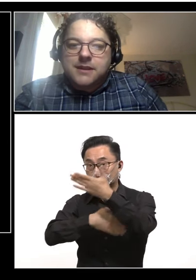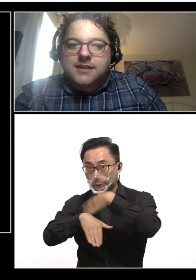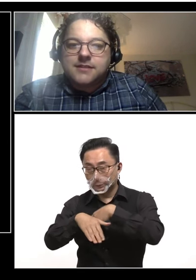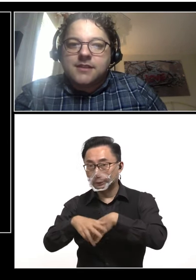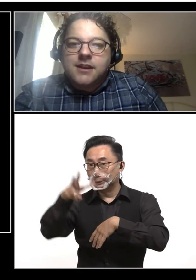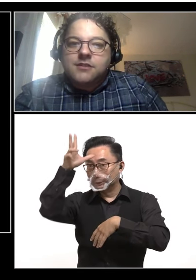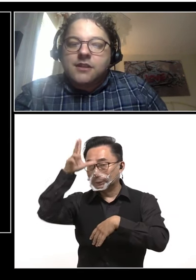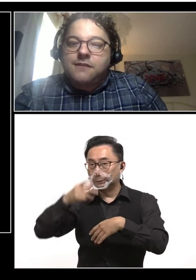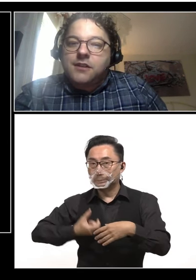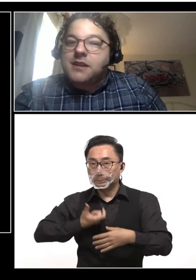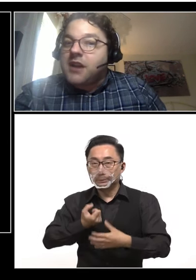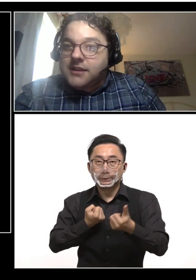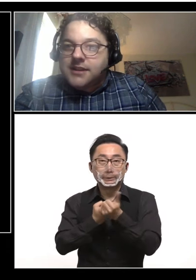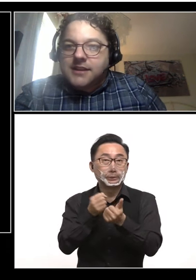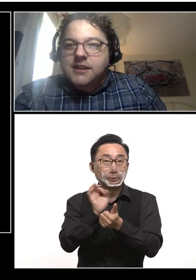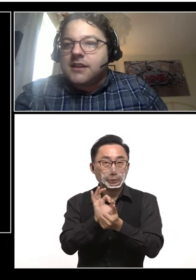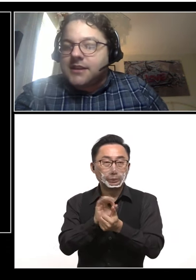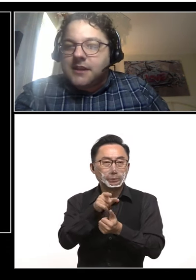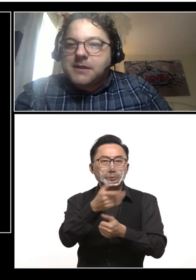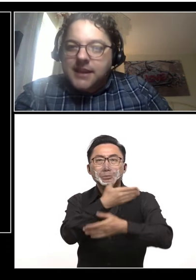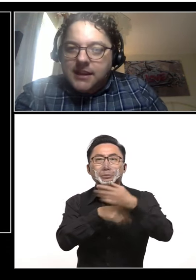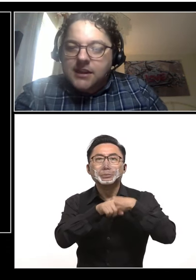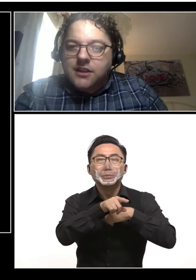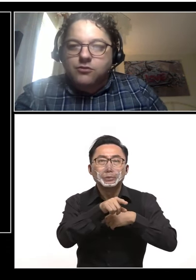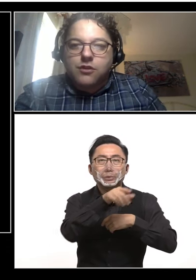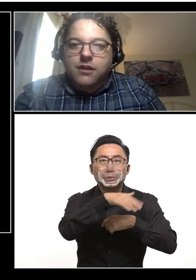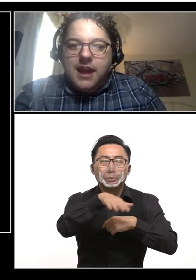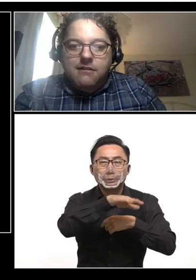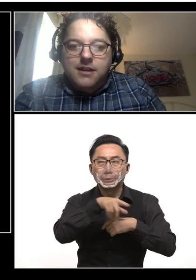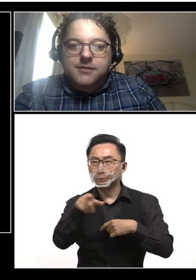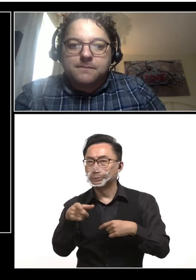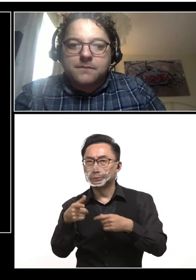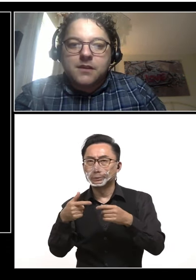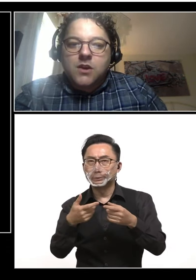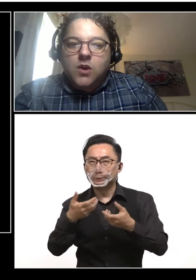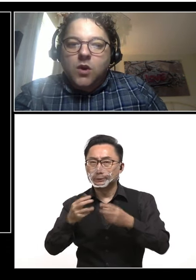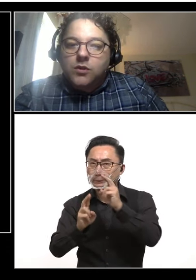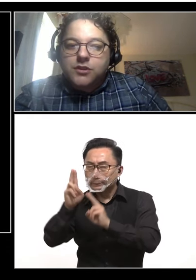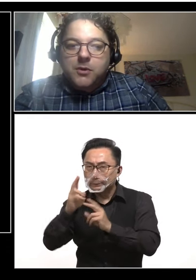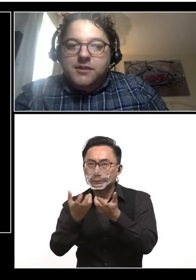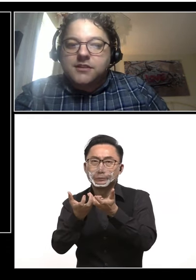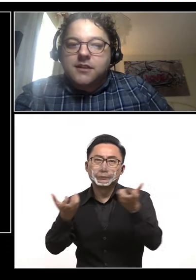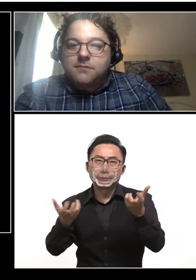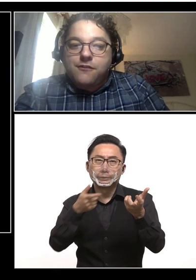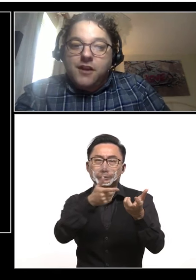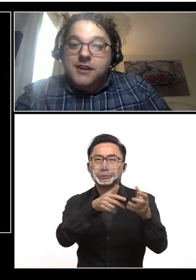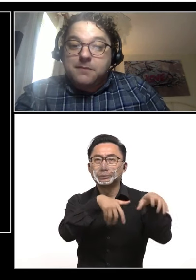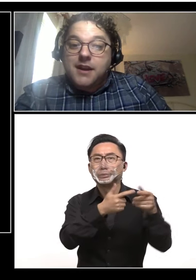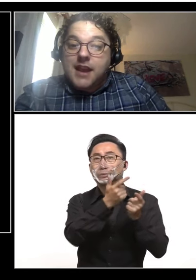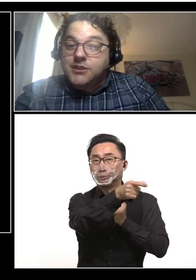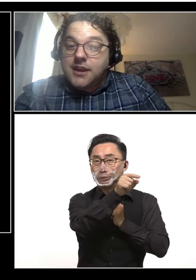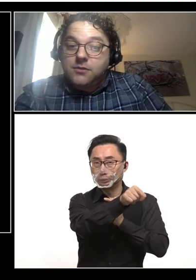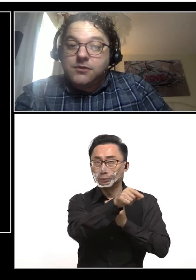disabilities. So they find themselves isolated, like I say, particularly in those rural areas. All support is provided